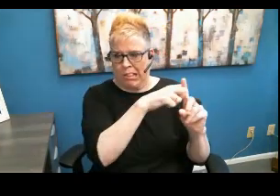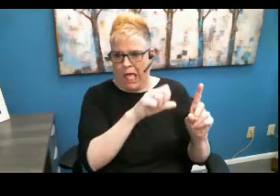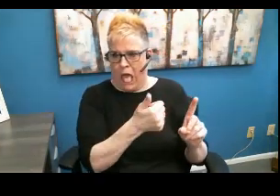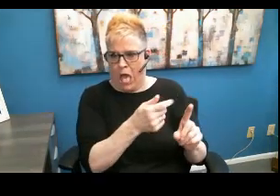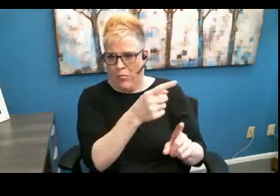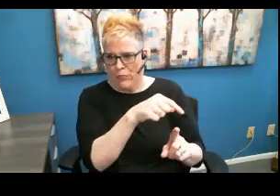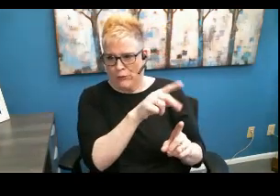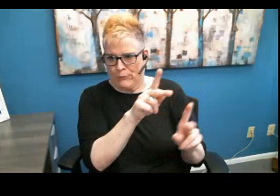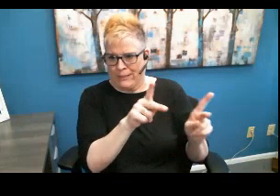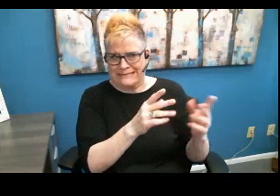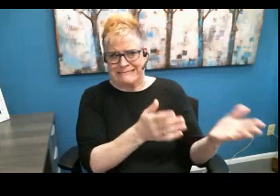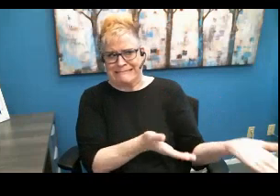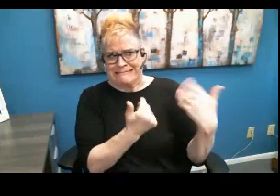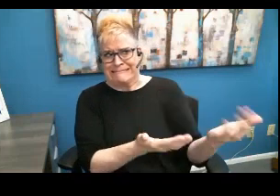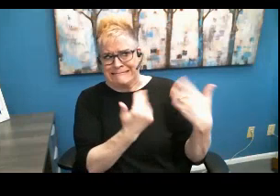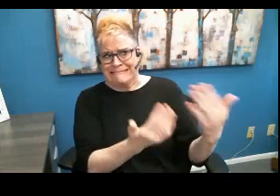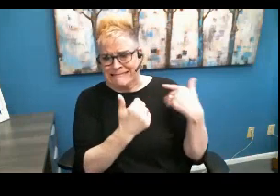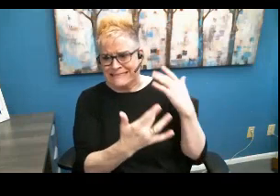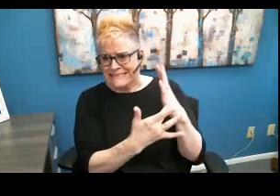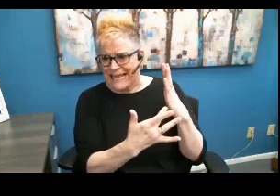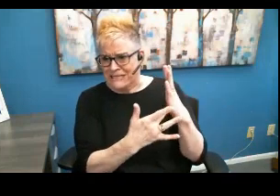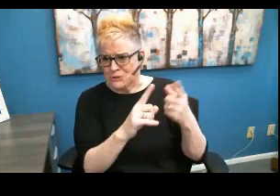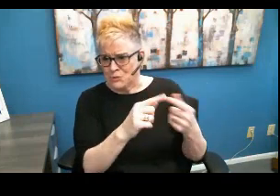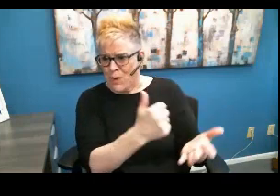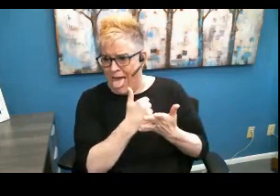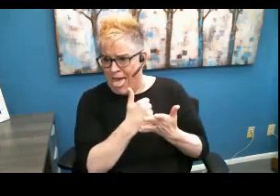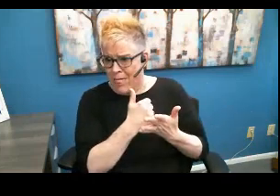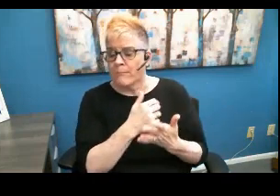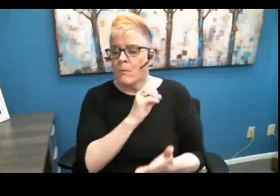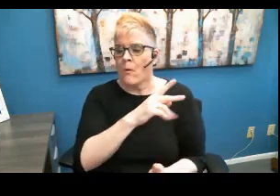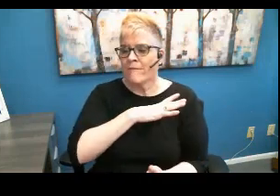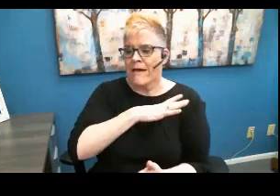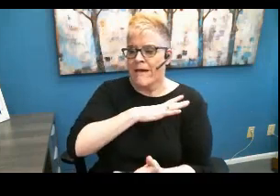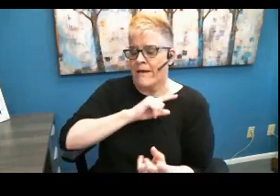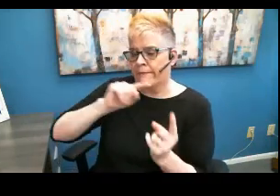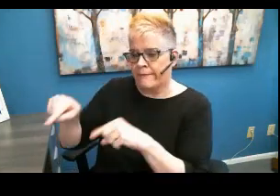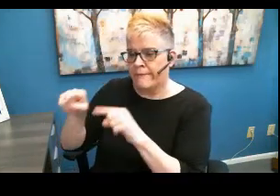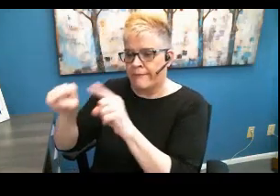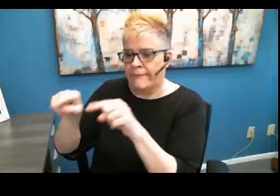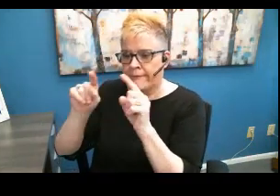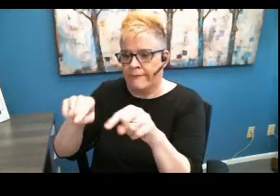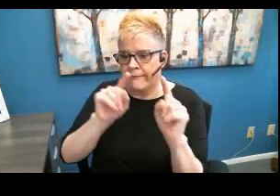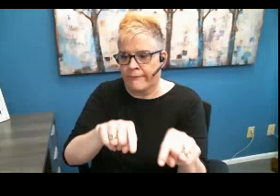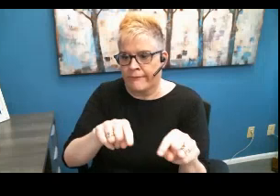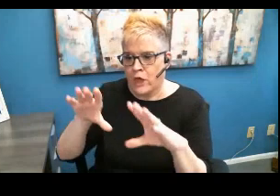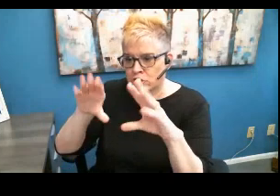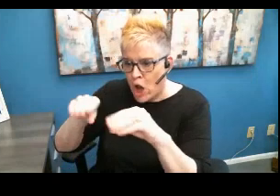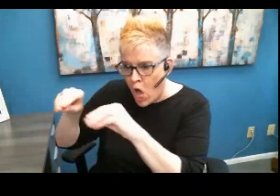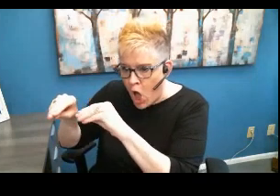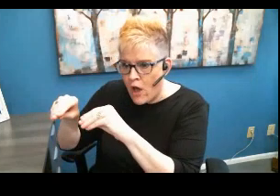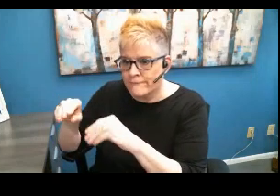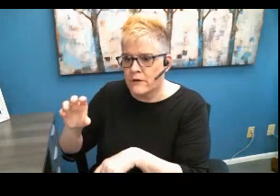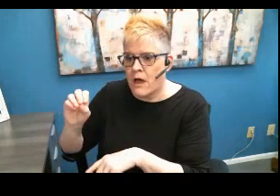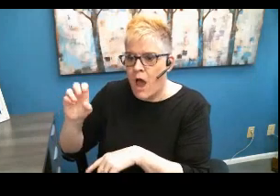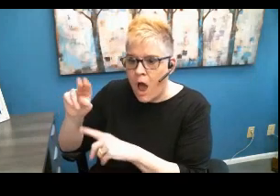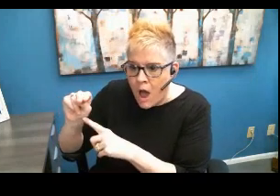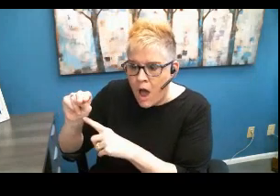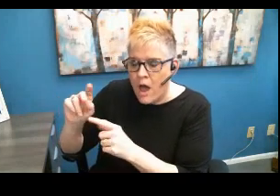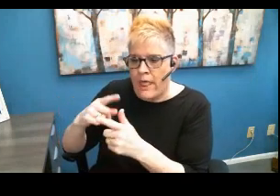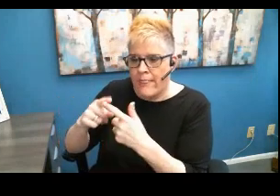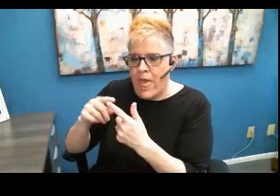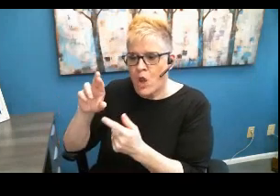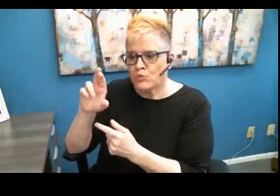send resources, technicians to your area to help with this shut off and relight process as you go through a large